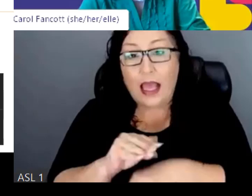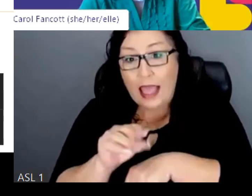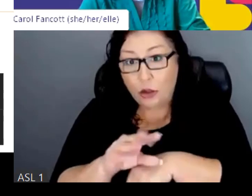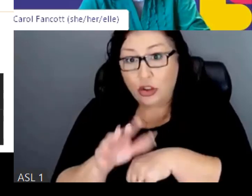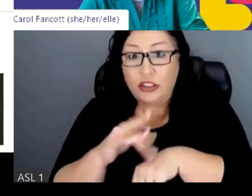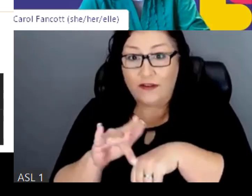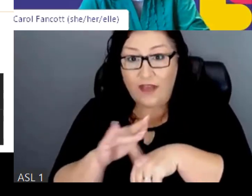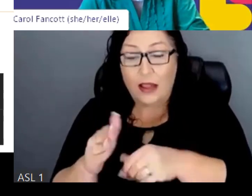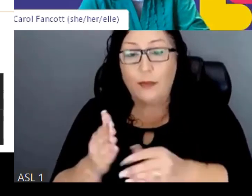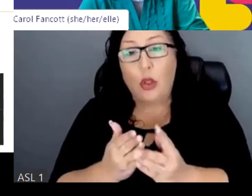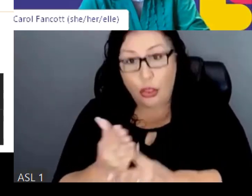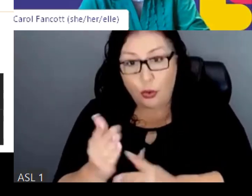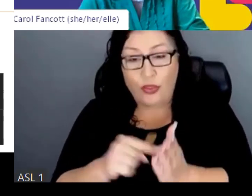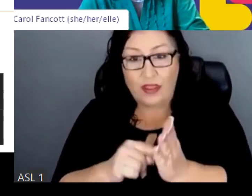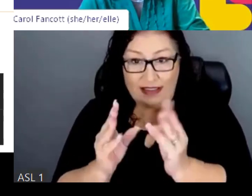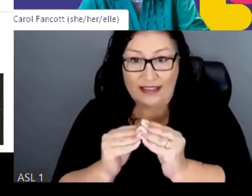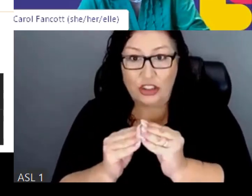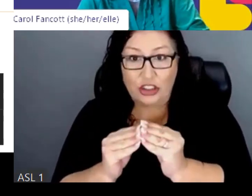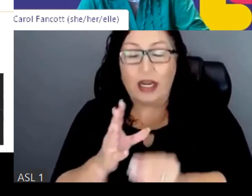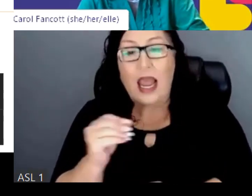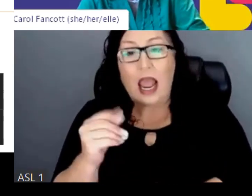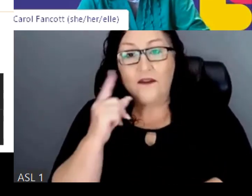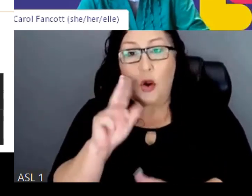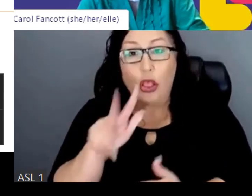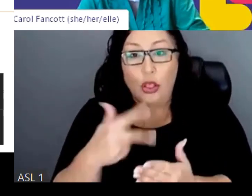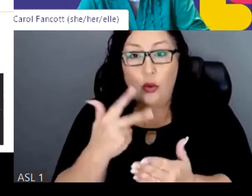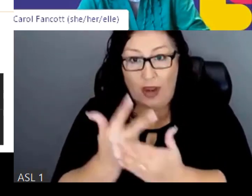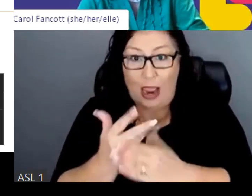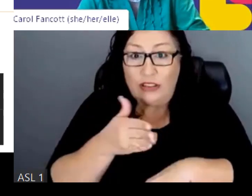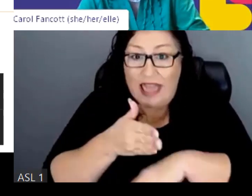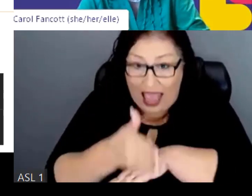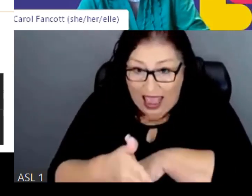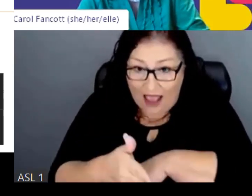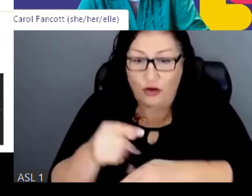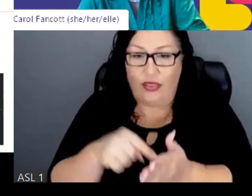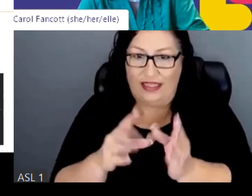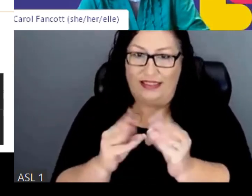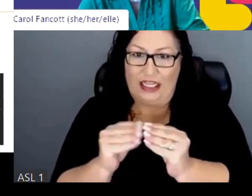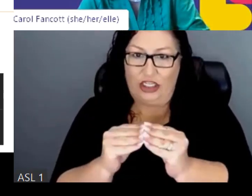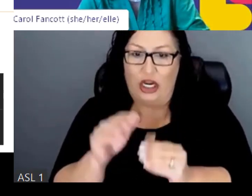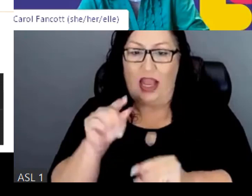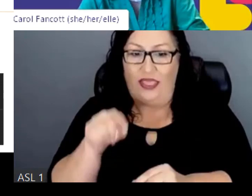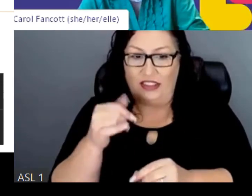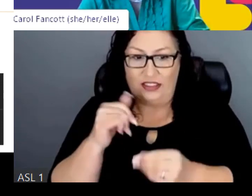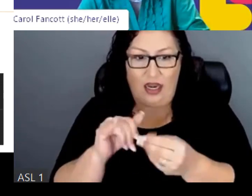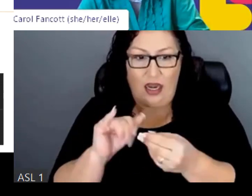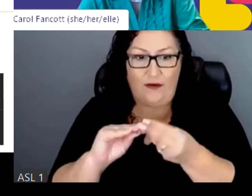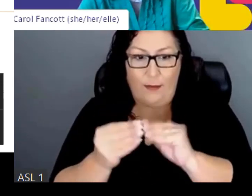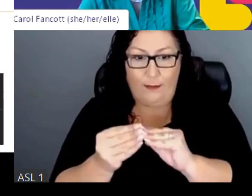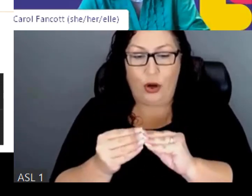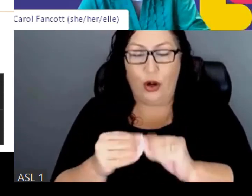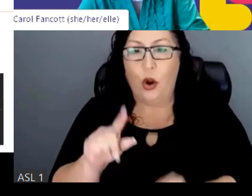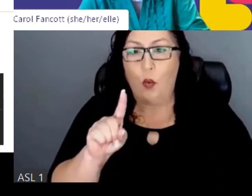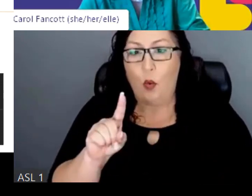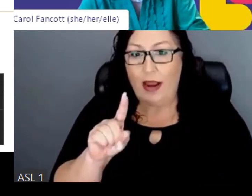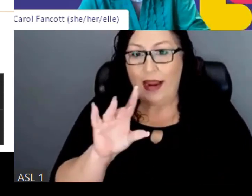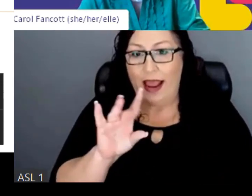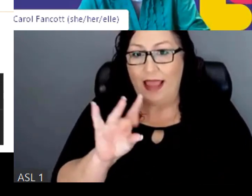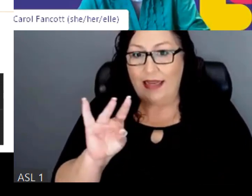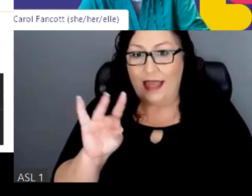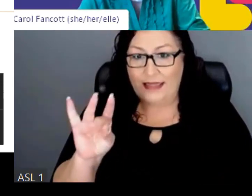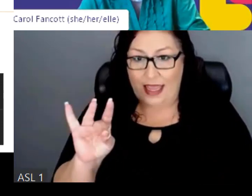A counselor is available throughout the session and for 3 hours after the session at this number,